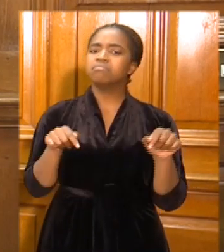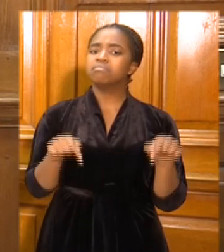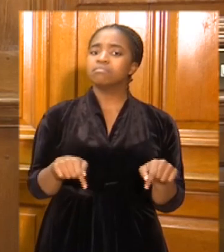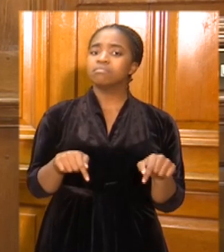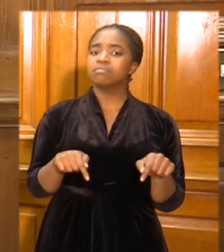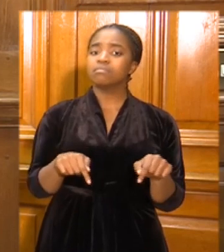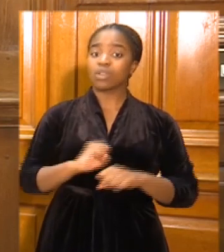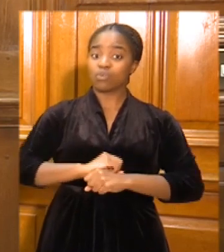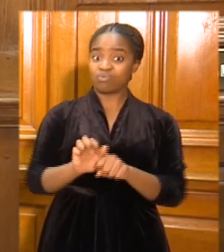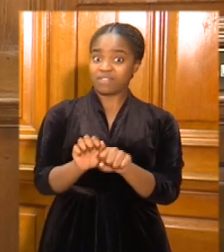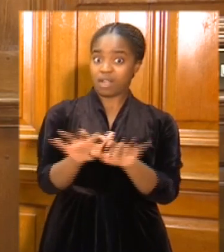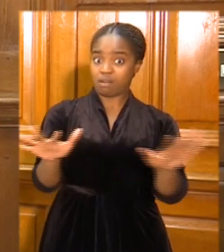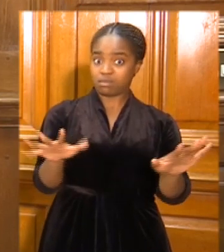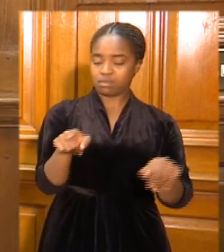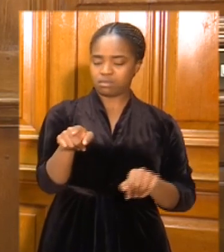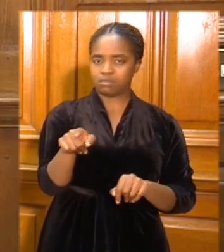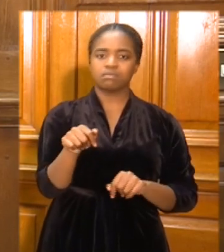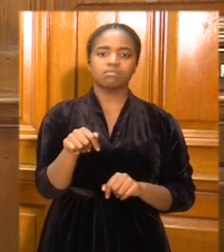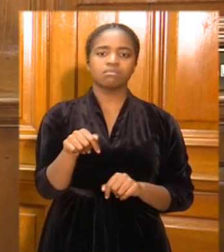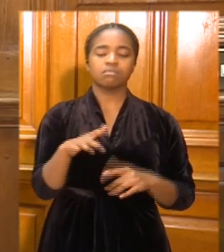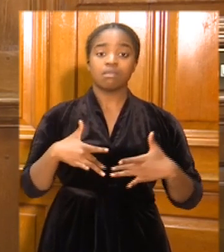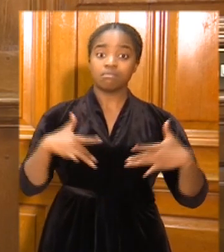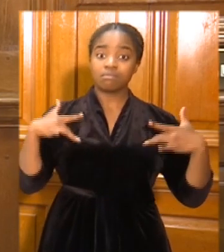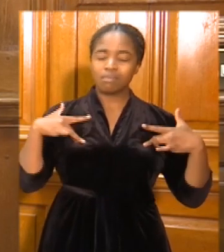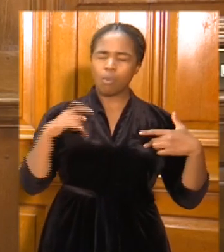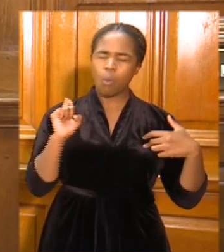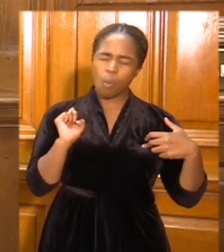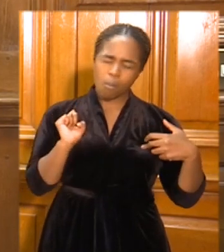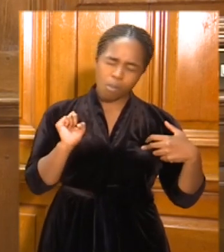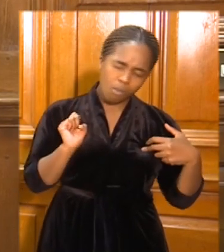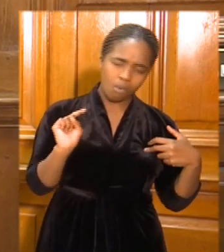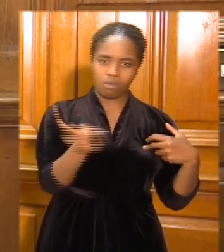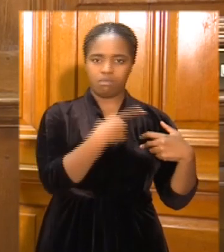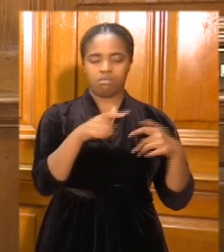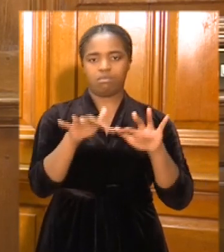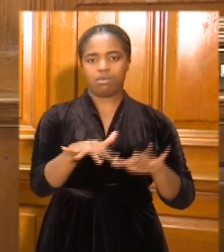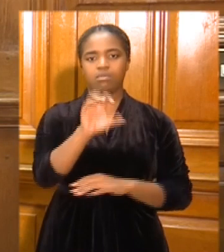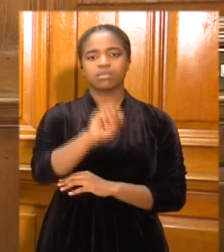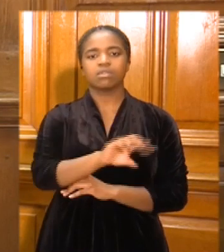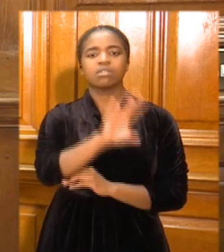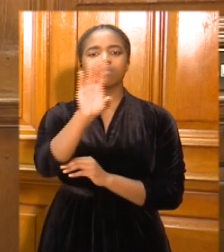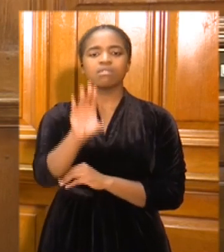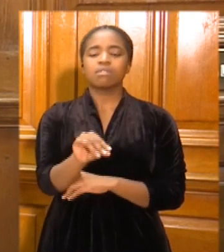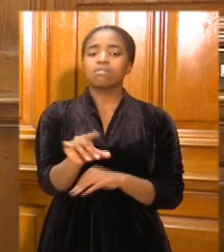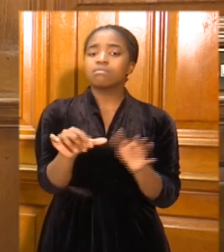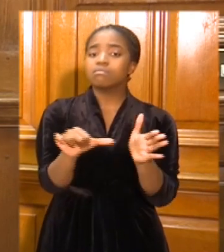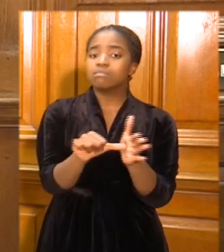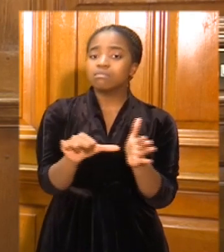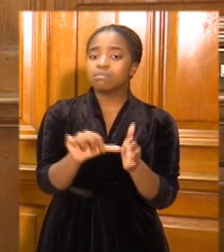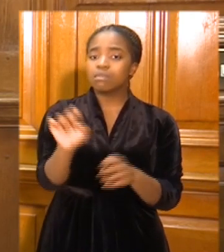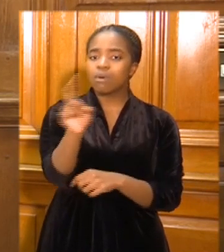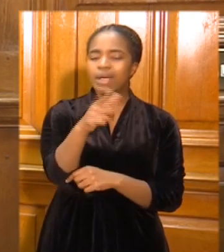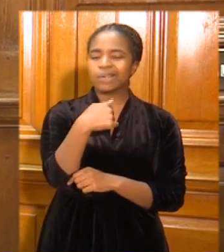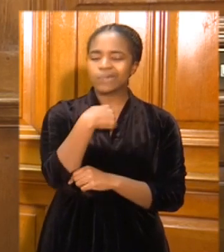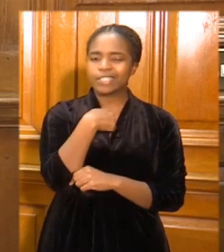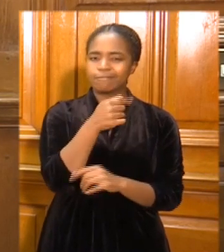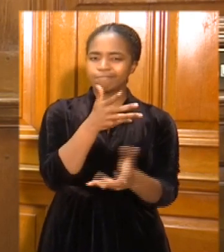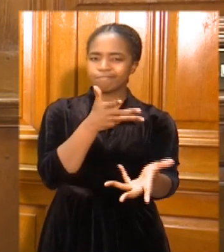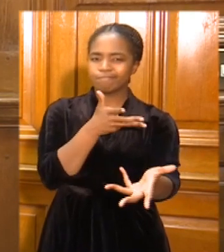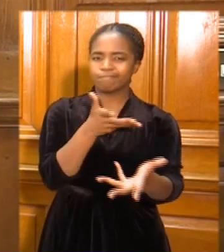that affects the lives and the livelihoods of all South Africans, it was important that we consult